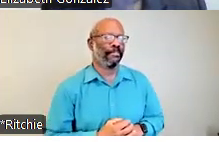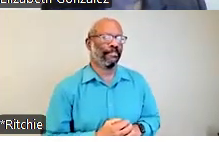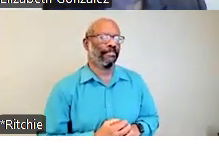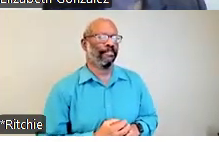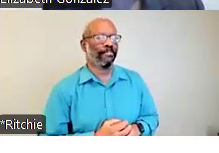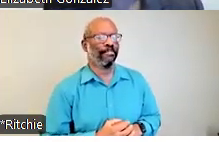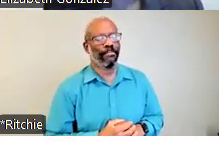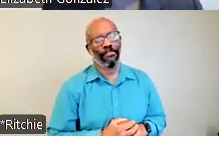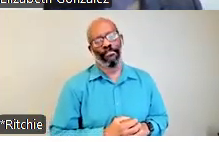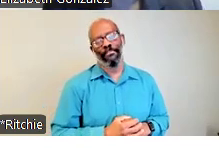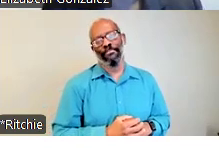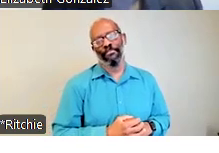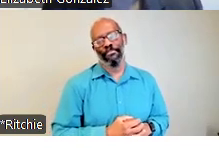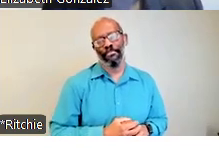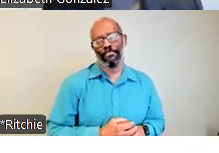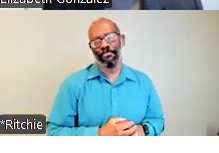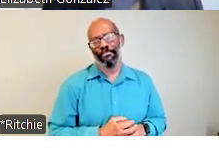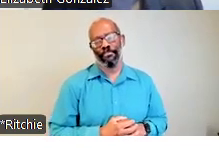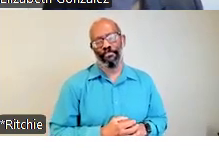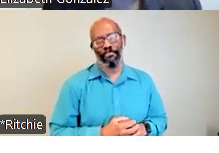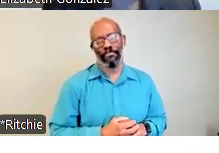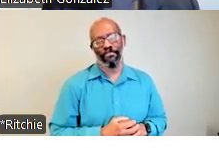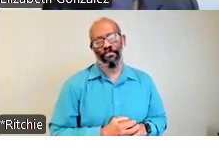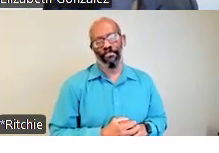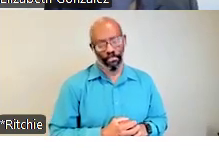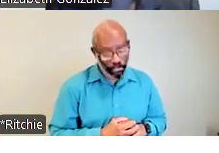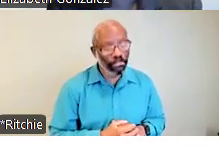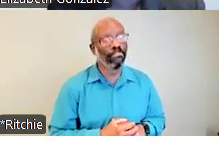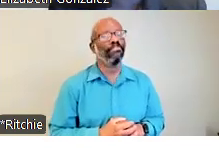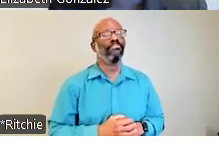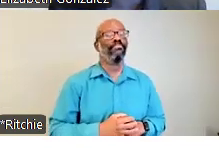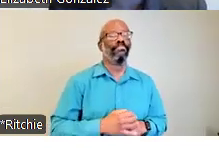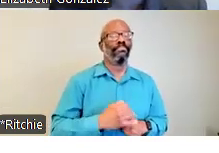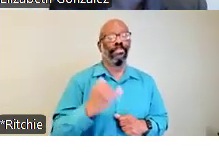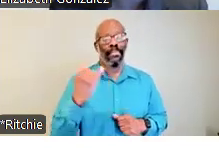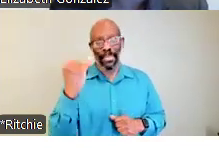So if you're not able to make these payments, bankruptcy is